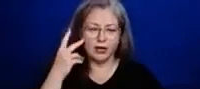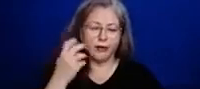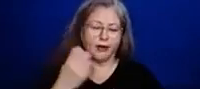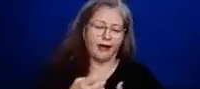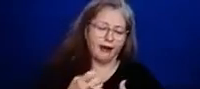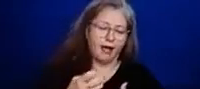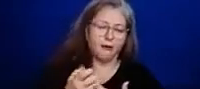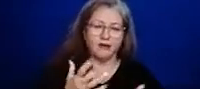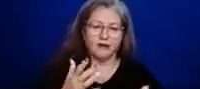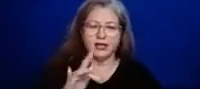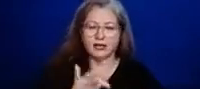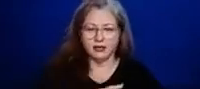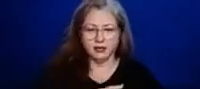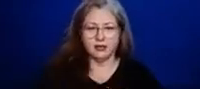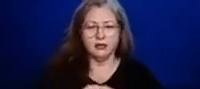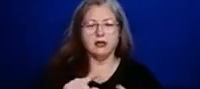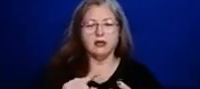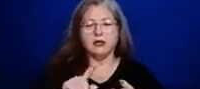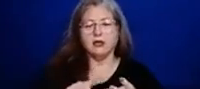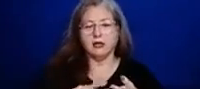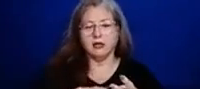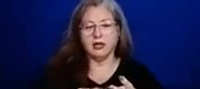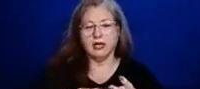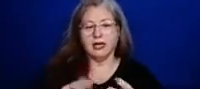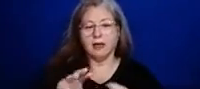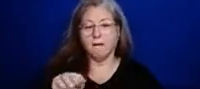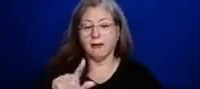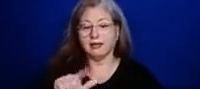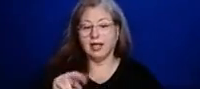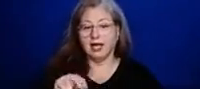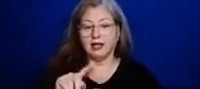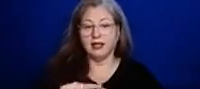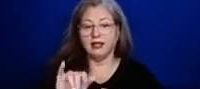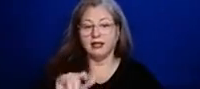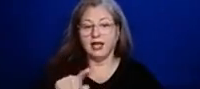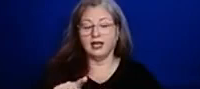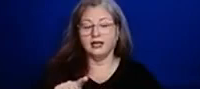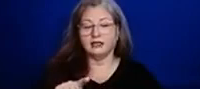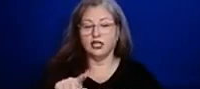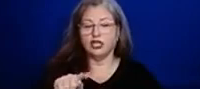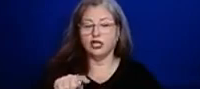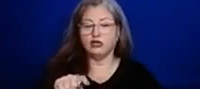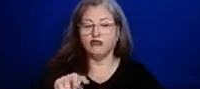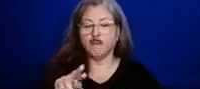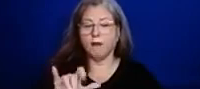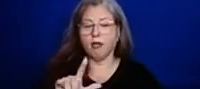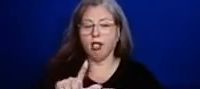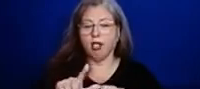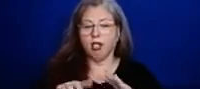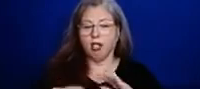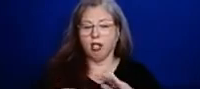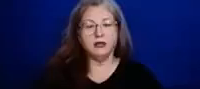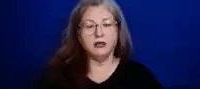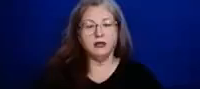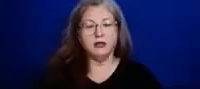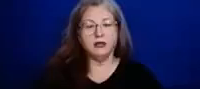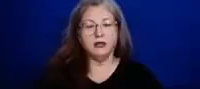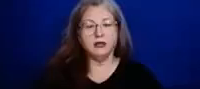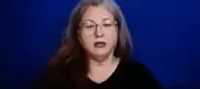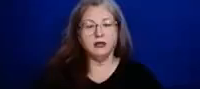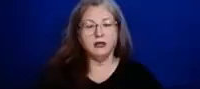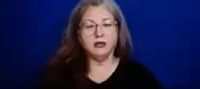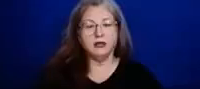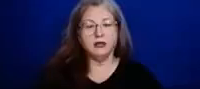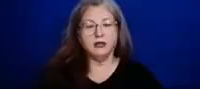economically, etc. And then Mazatlán, which is the tropical sur de Sinaloa. Life, Museo de